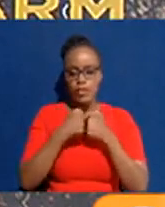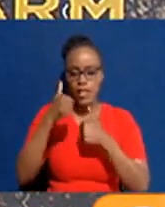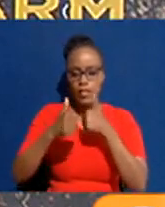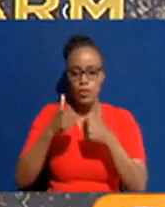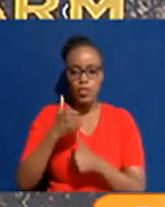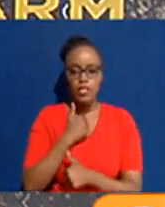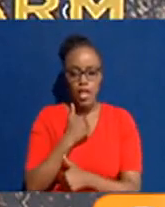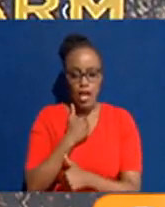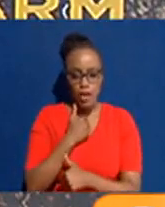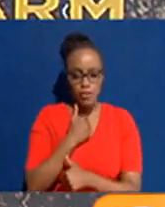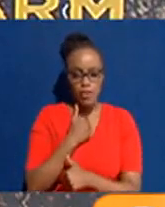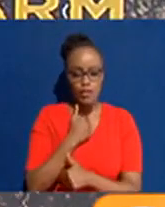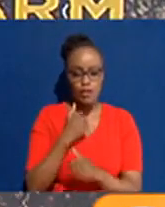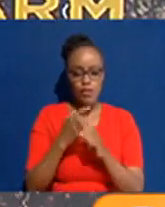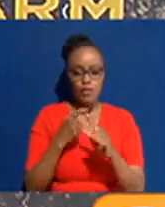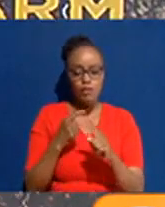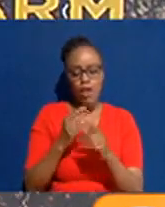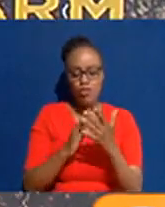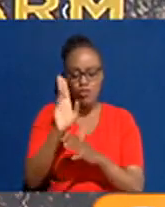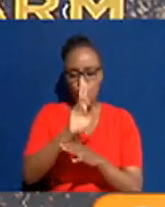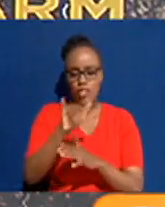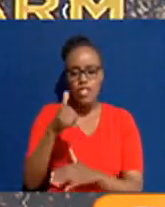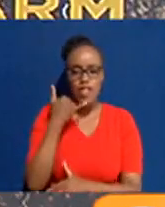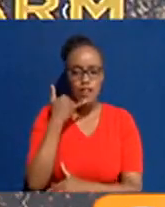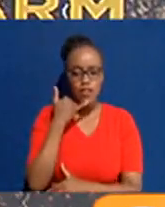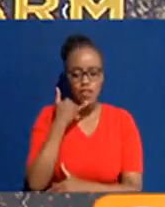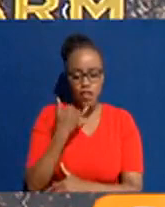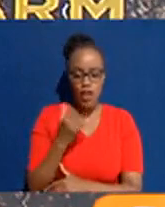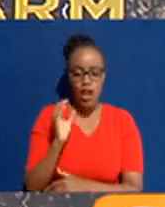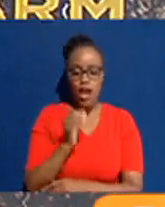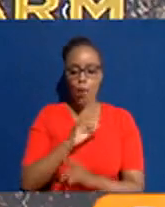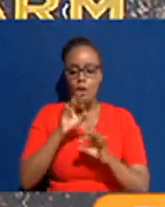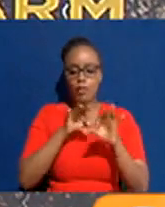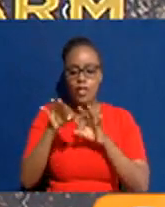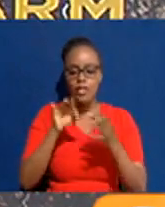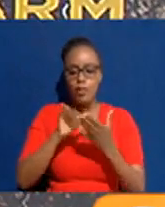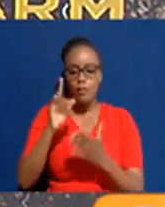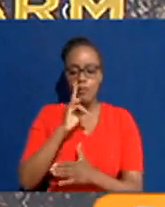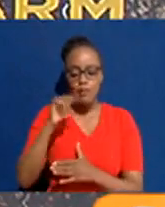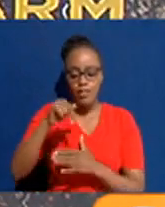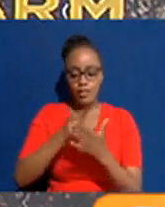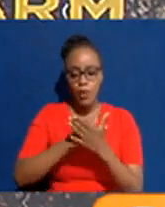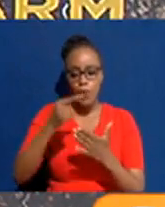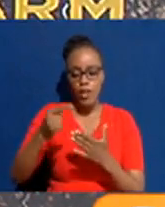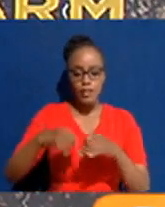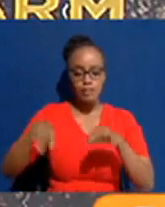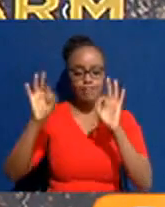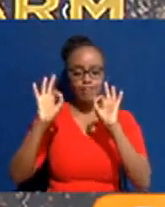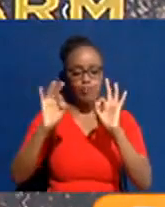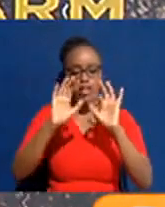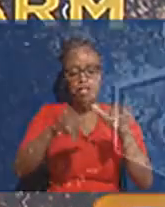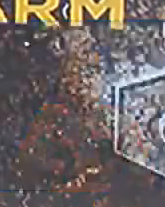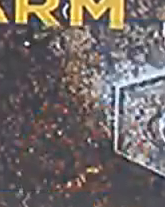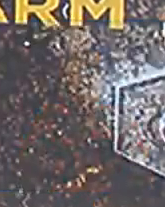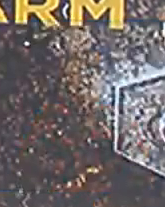face all from the palm of their hands. Our very own Dennis Otieno tells us more on this week's Smart